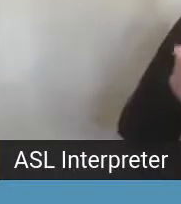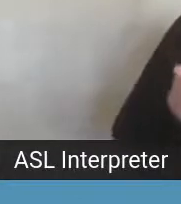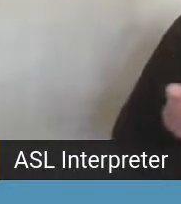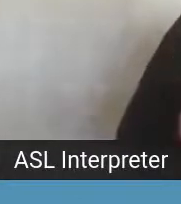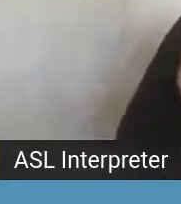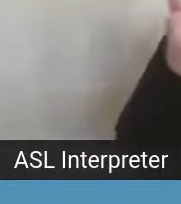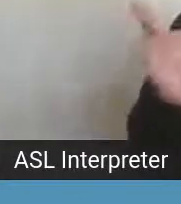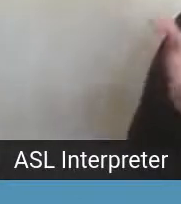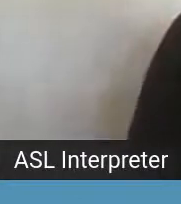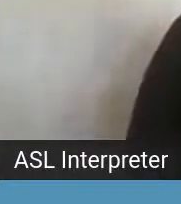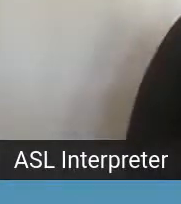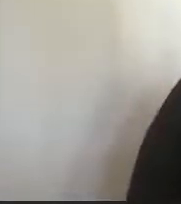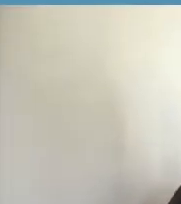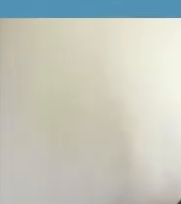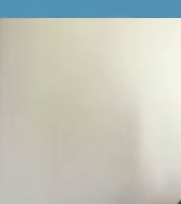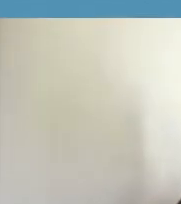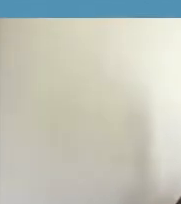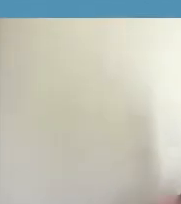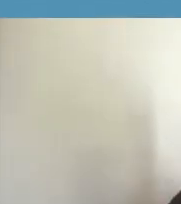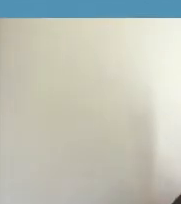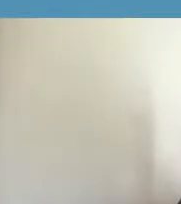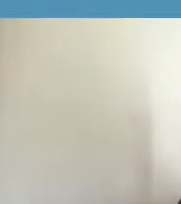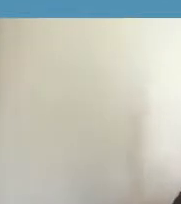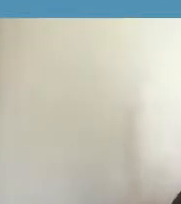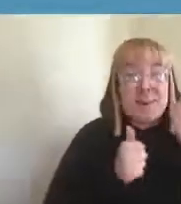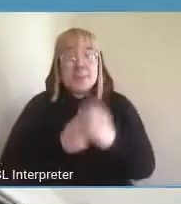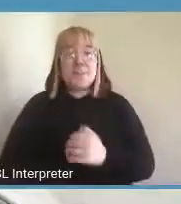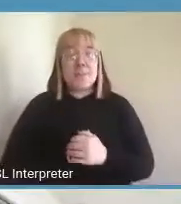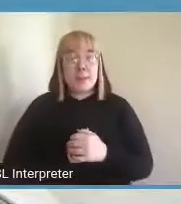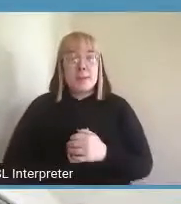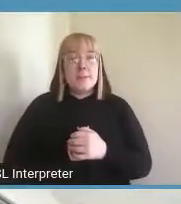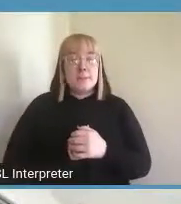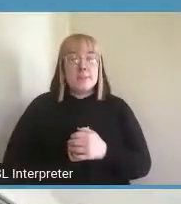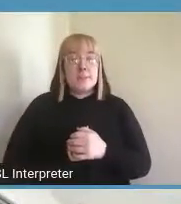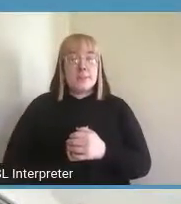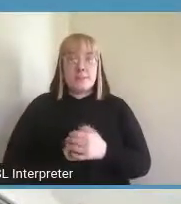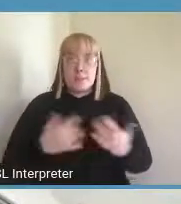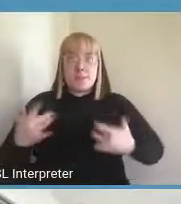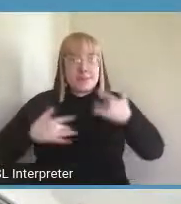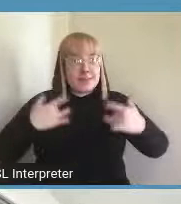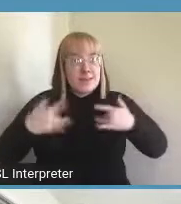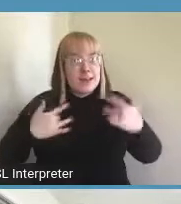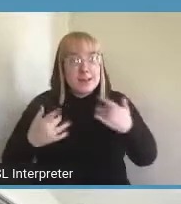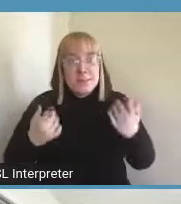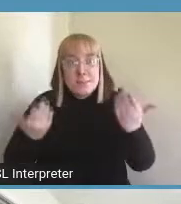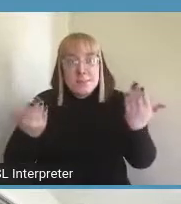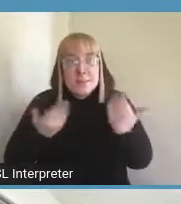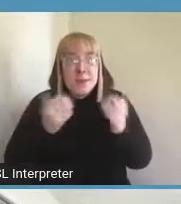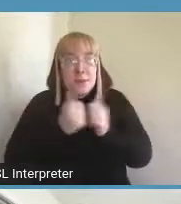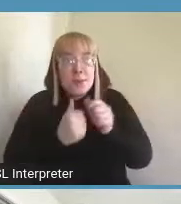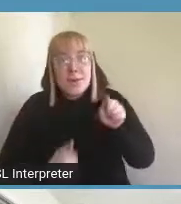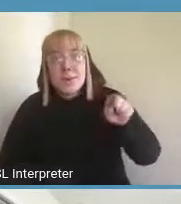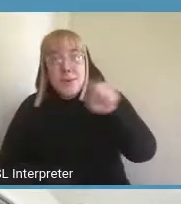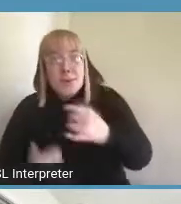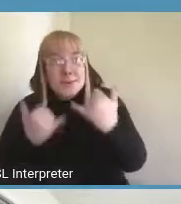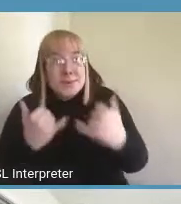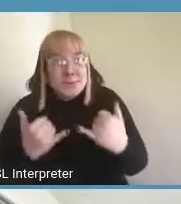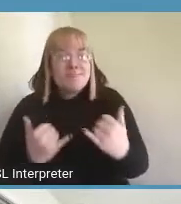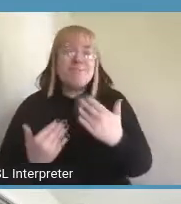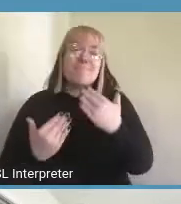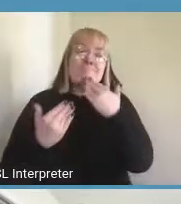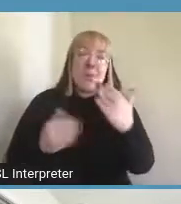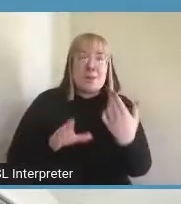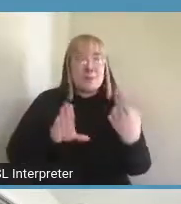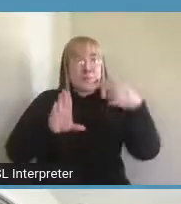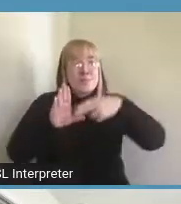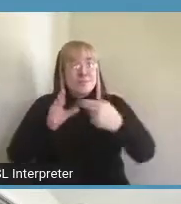session. Hi, everyone. I'm so excited to be here with you today. Thank you for